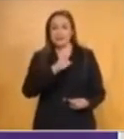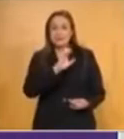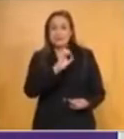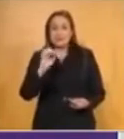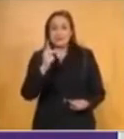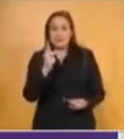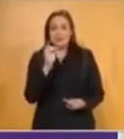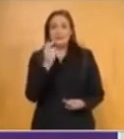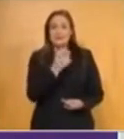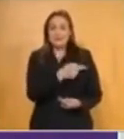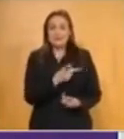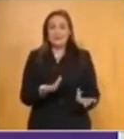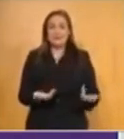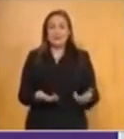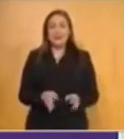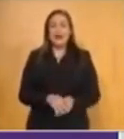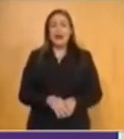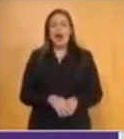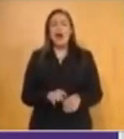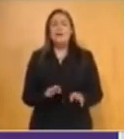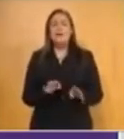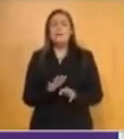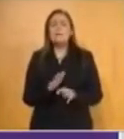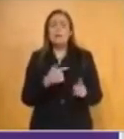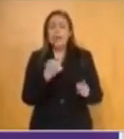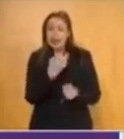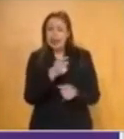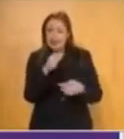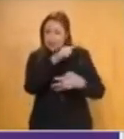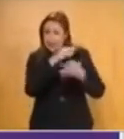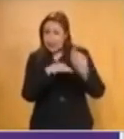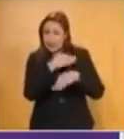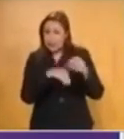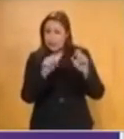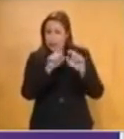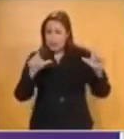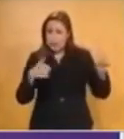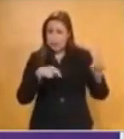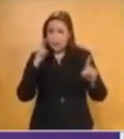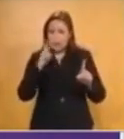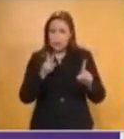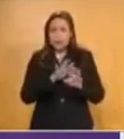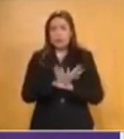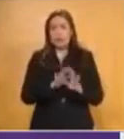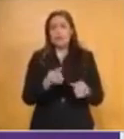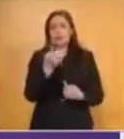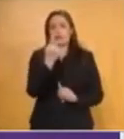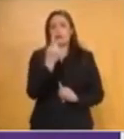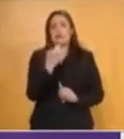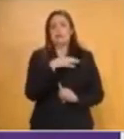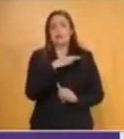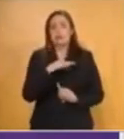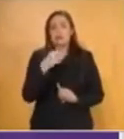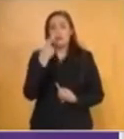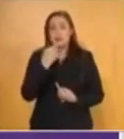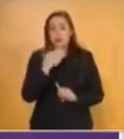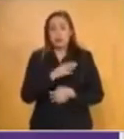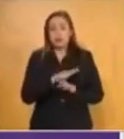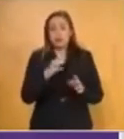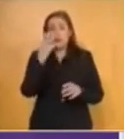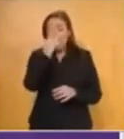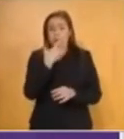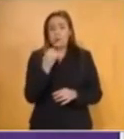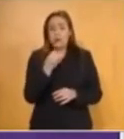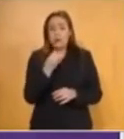Boop is the only one, is the only character in this screen that I can use the word pretty? Do you